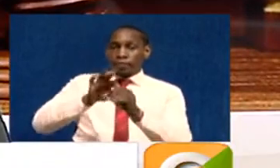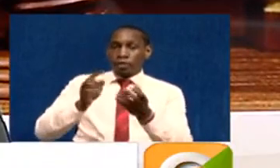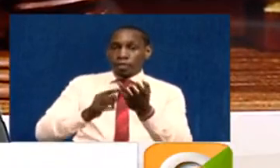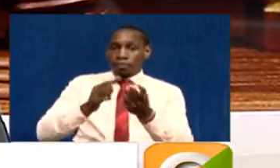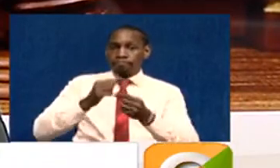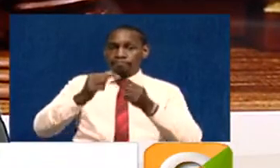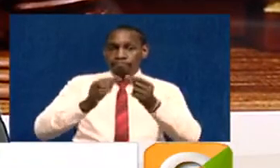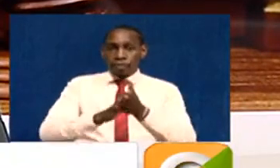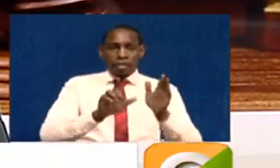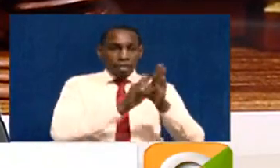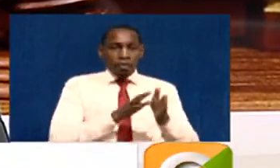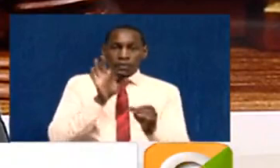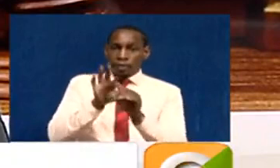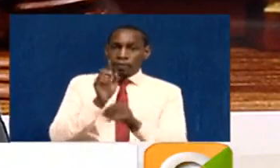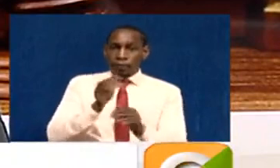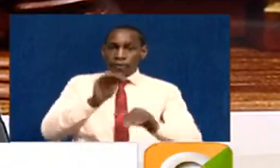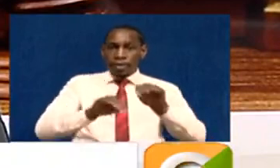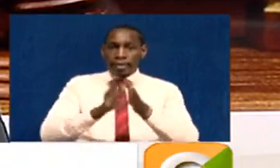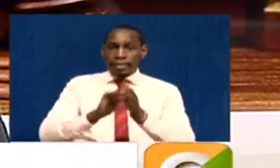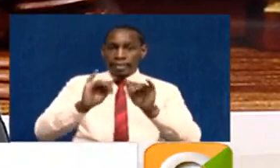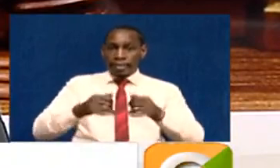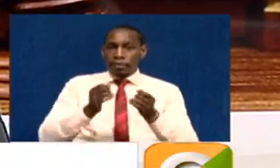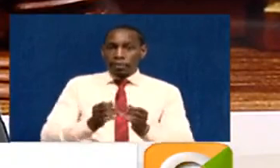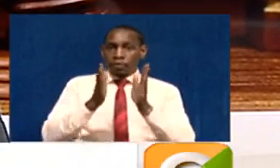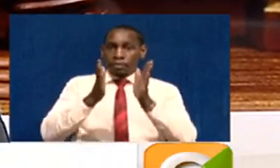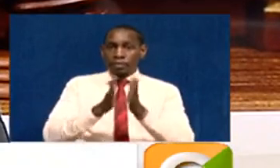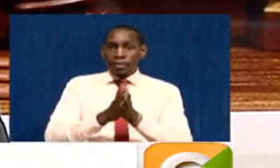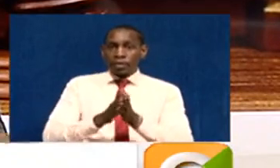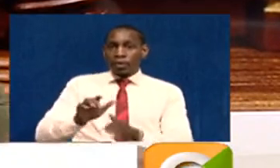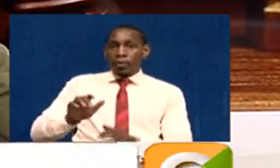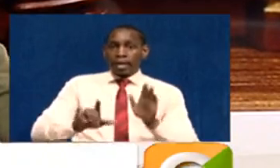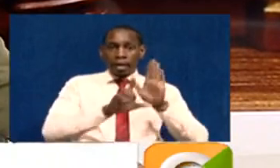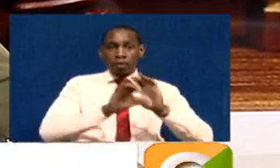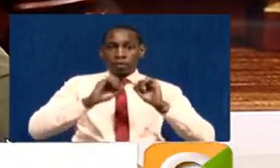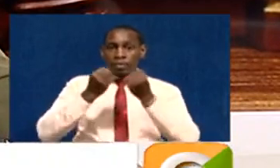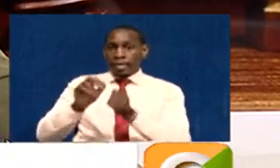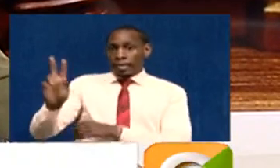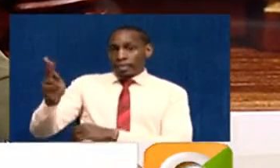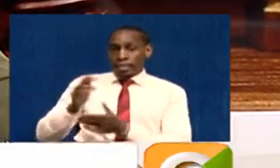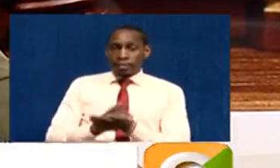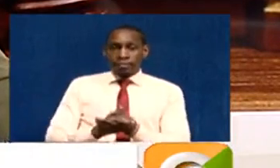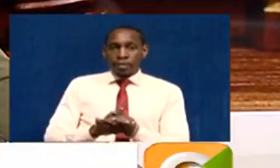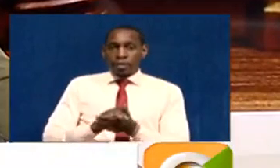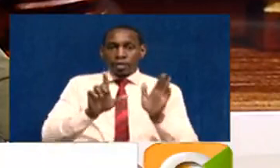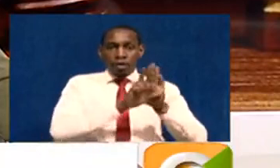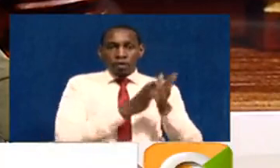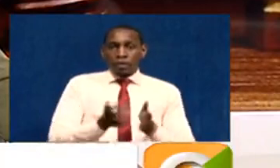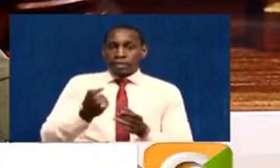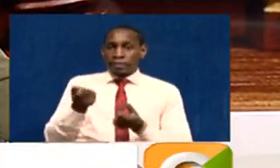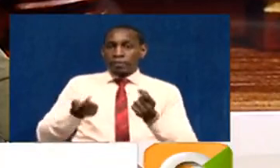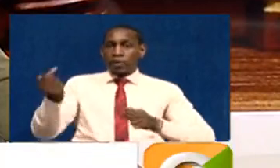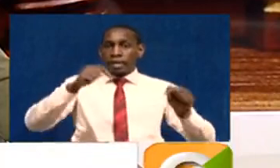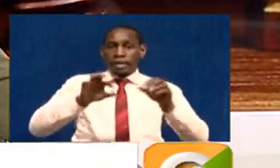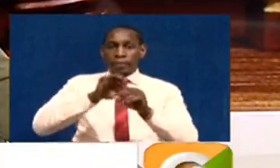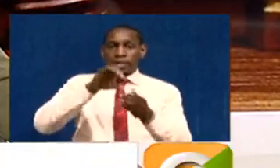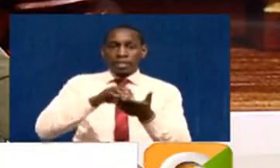counting is underway after lawyers voted to elect new officials for the Law Society of Kenya. Now, there was a low turnout at most polling